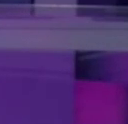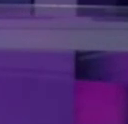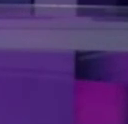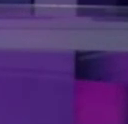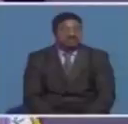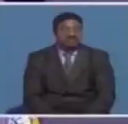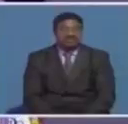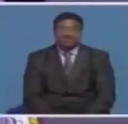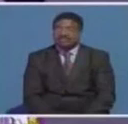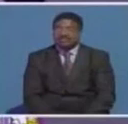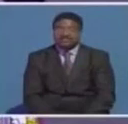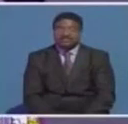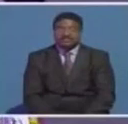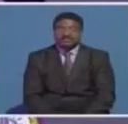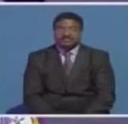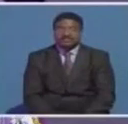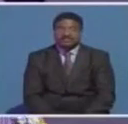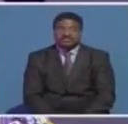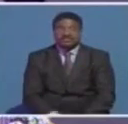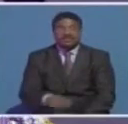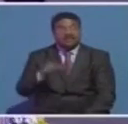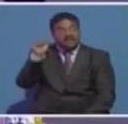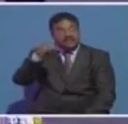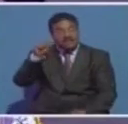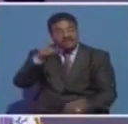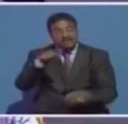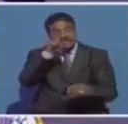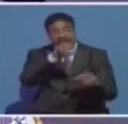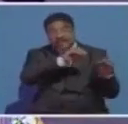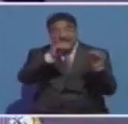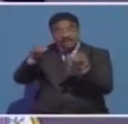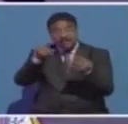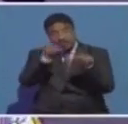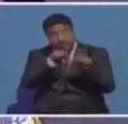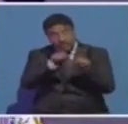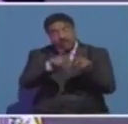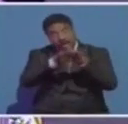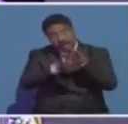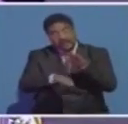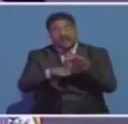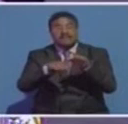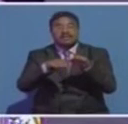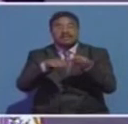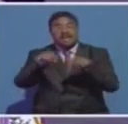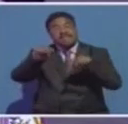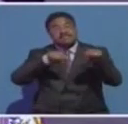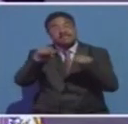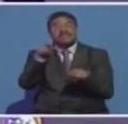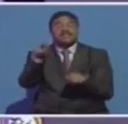under administration. I forgot about that. Yes, resettlement is also under administration. It's just the way that we